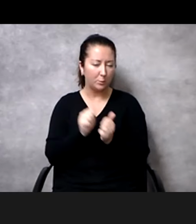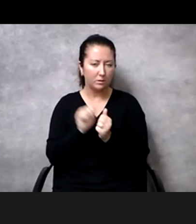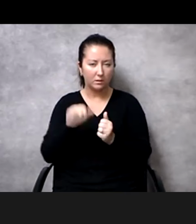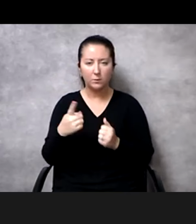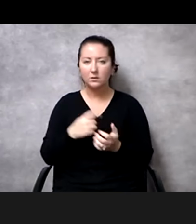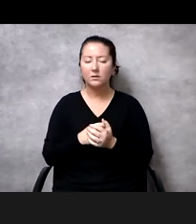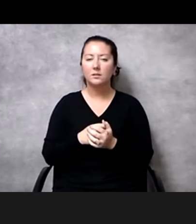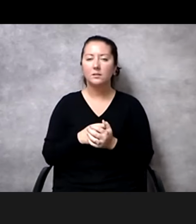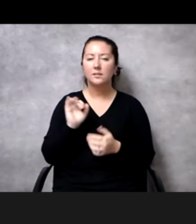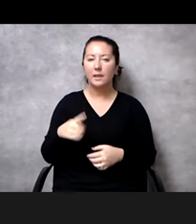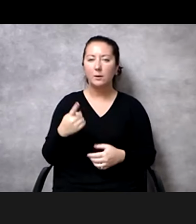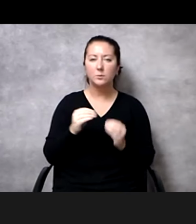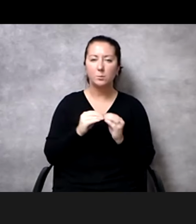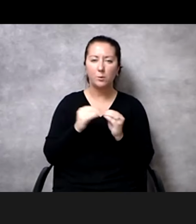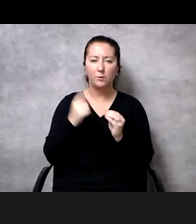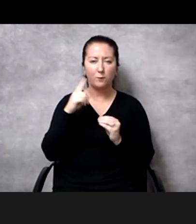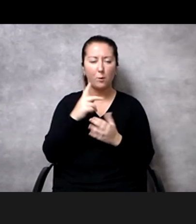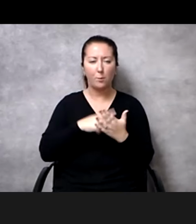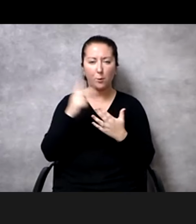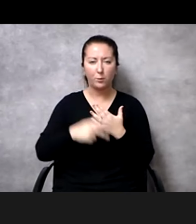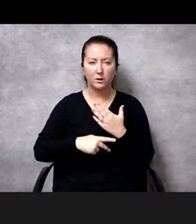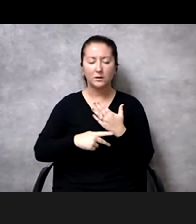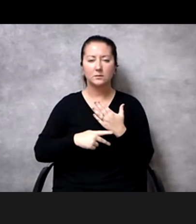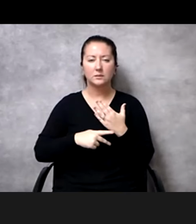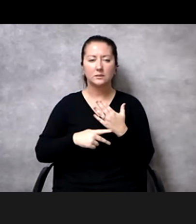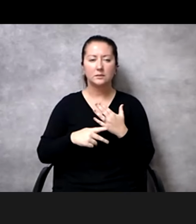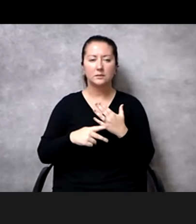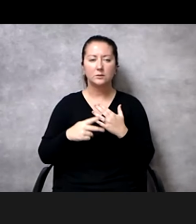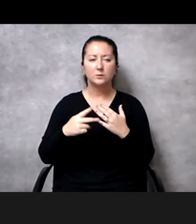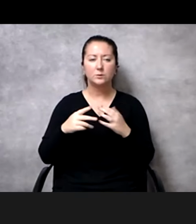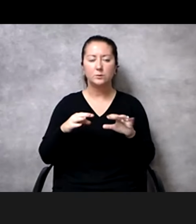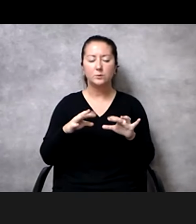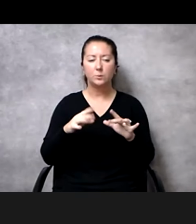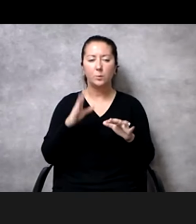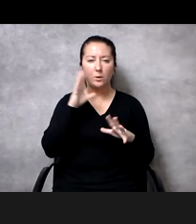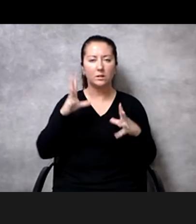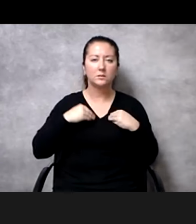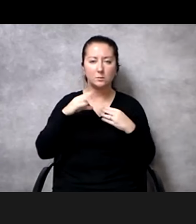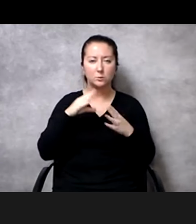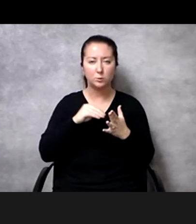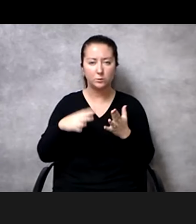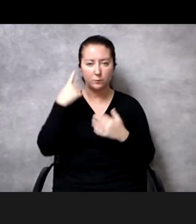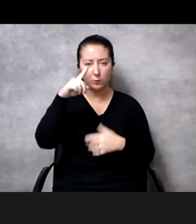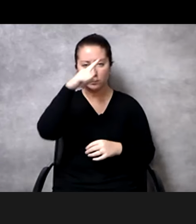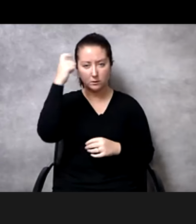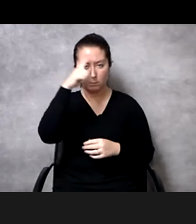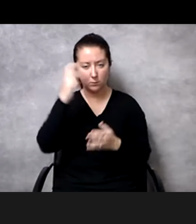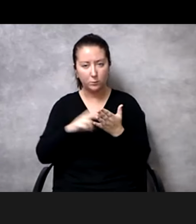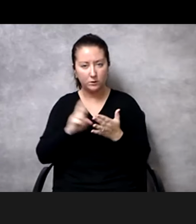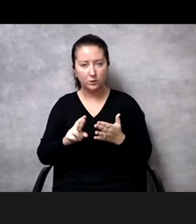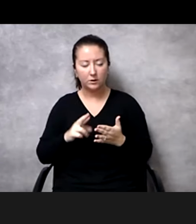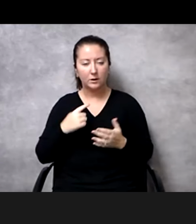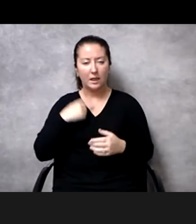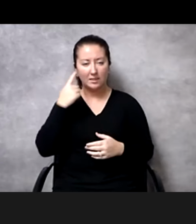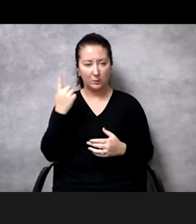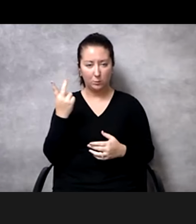is sort of for maybe geared towards programs that are taking in summer research students. And so I think we can both kind of